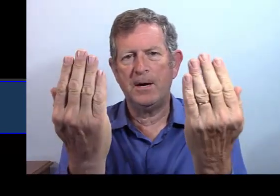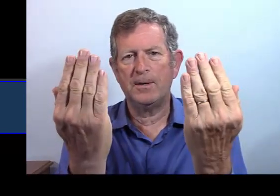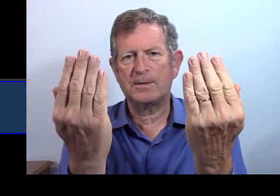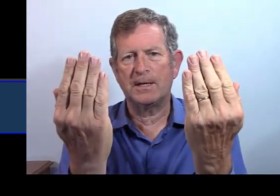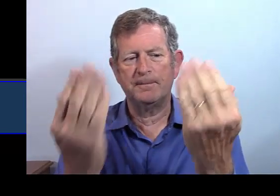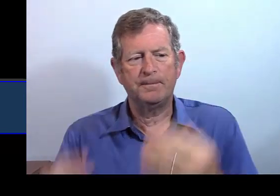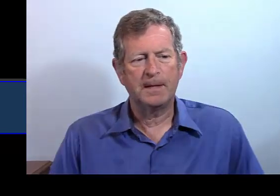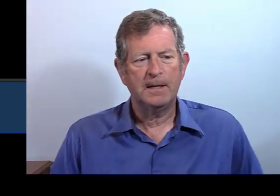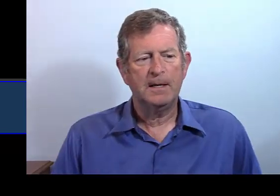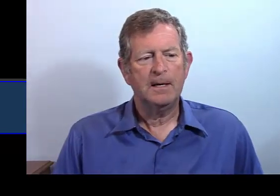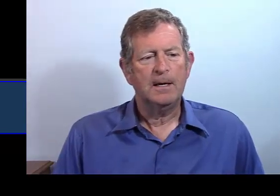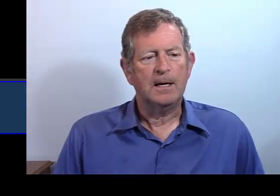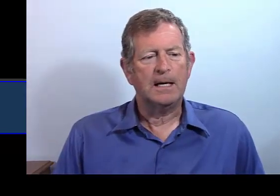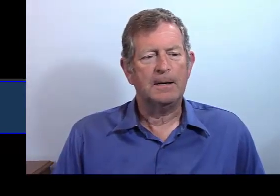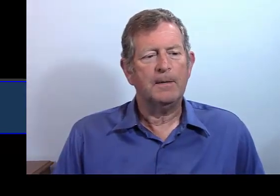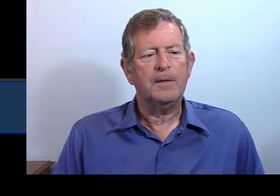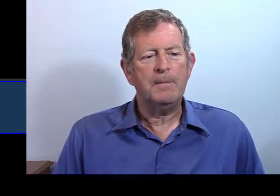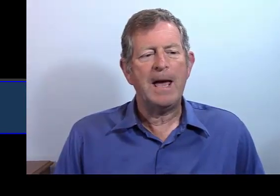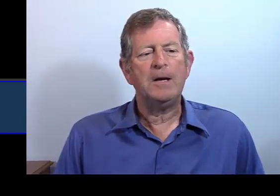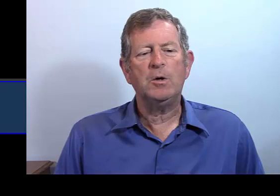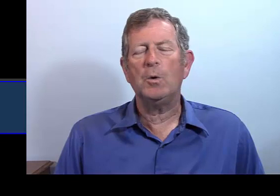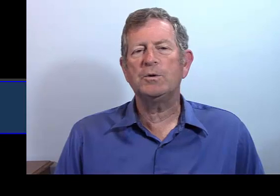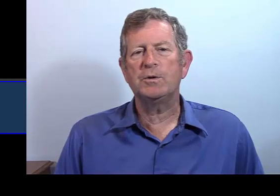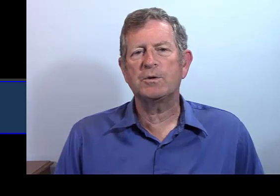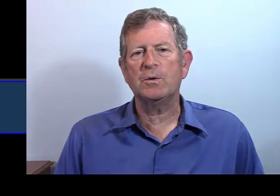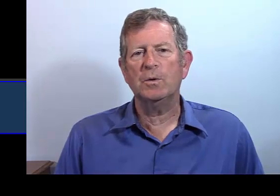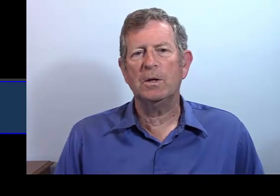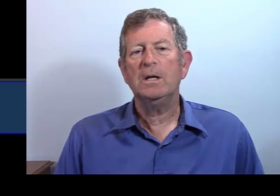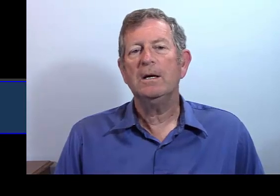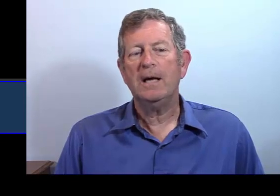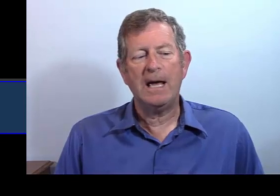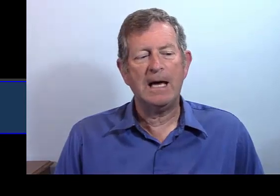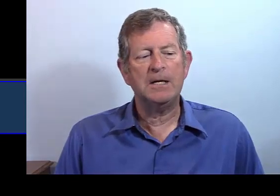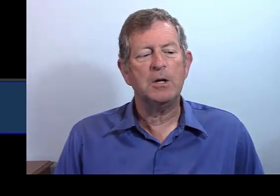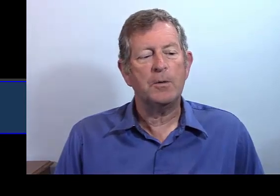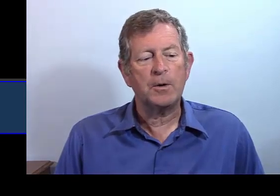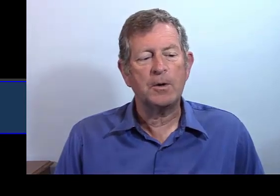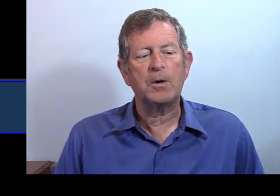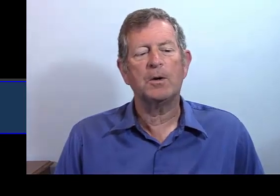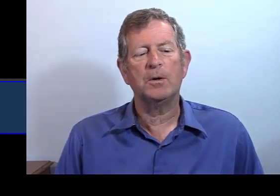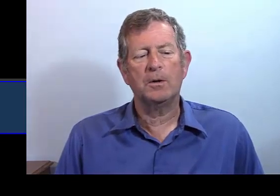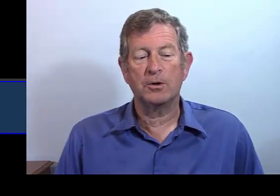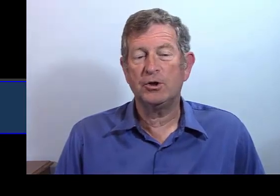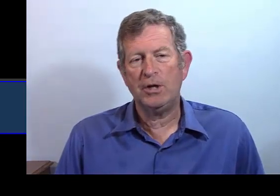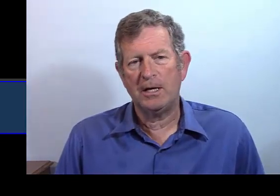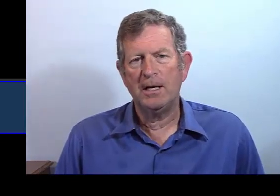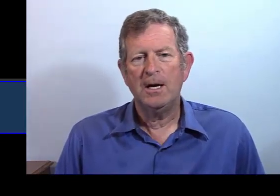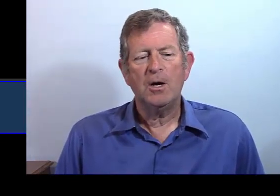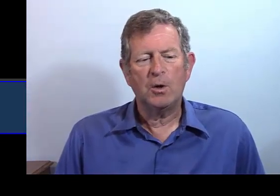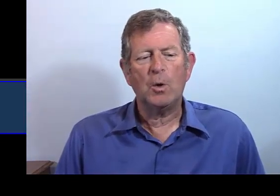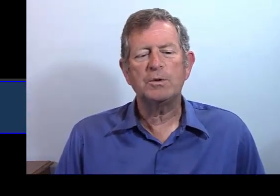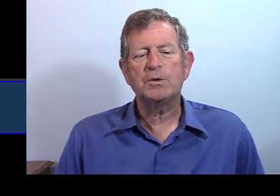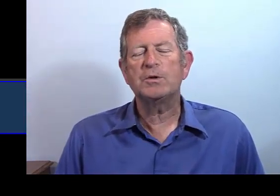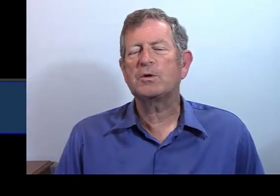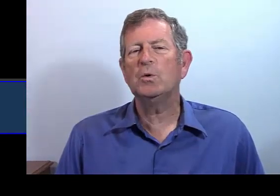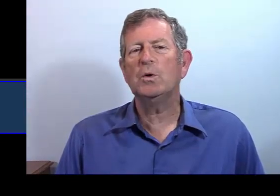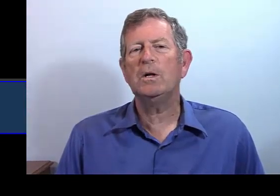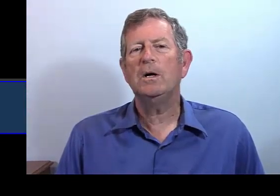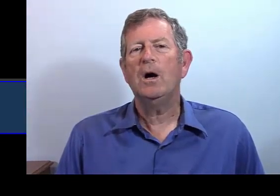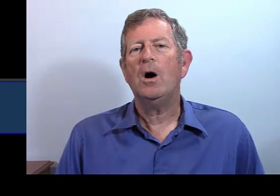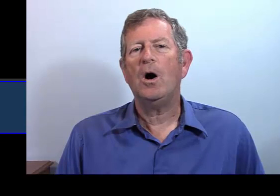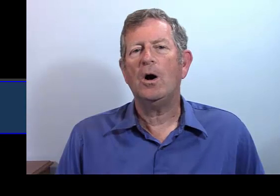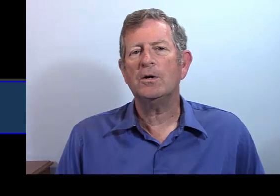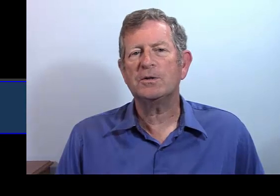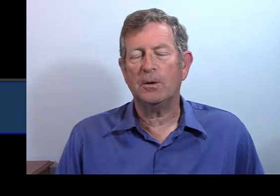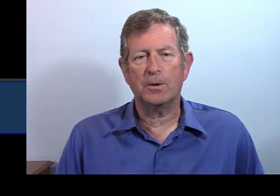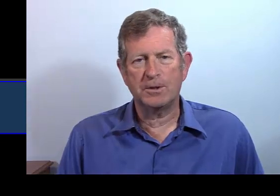more comparison. The man goes to school, and the girl, or she, goes to